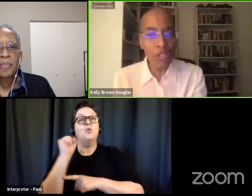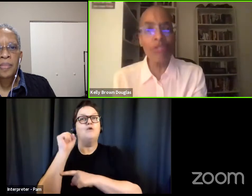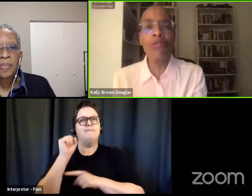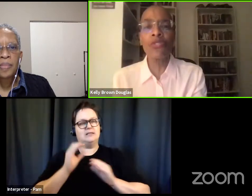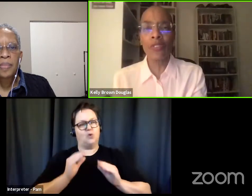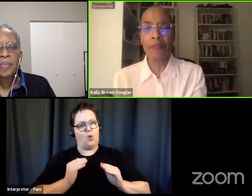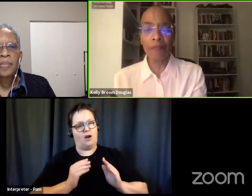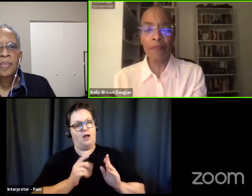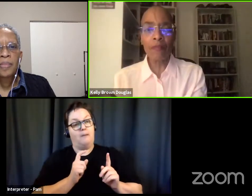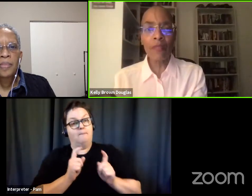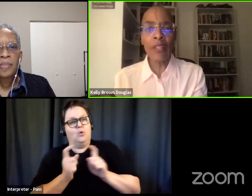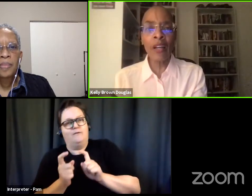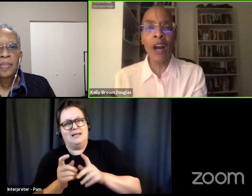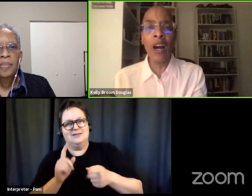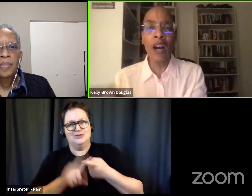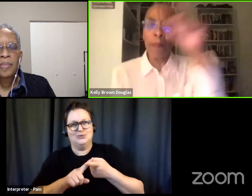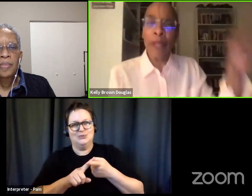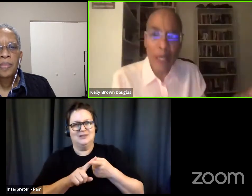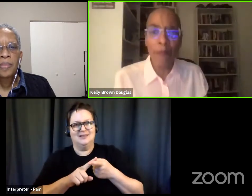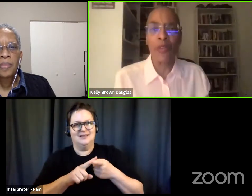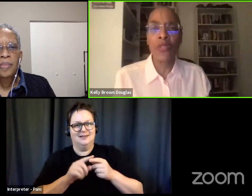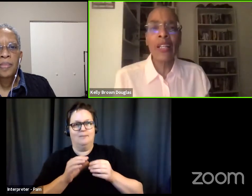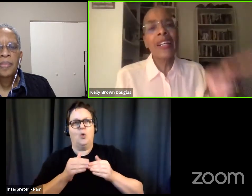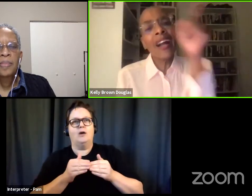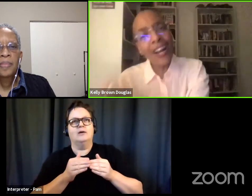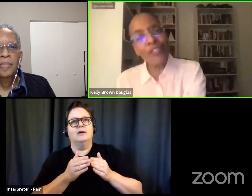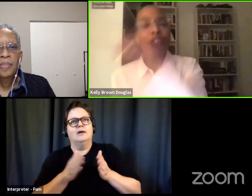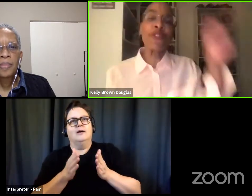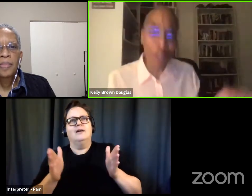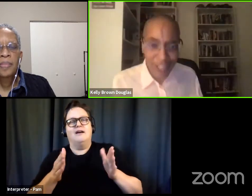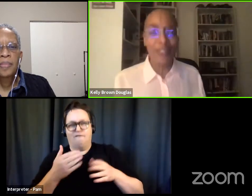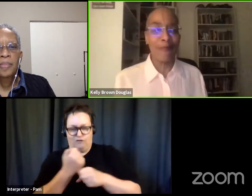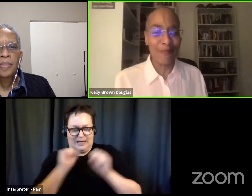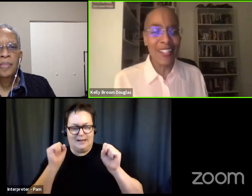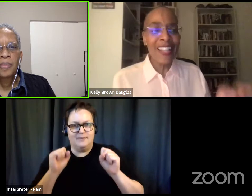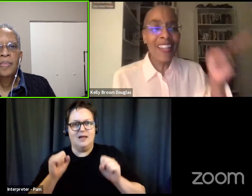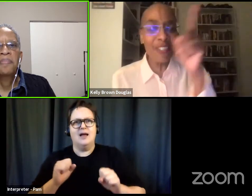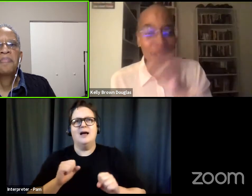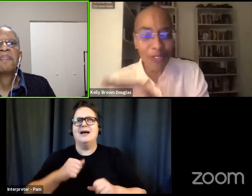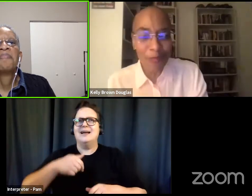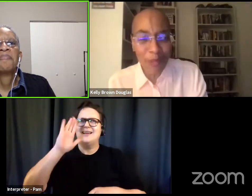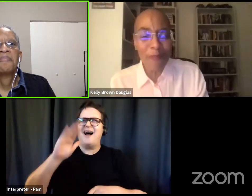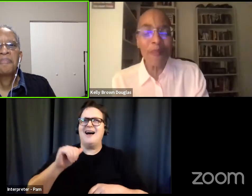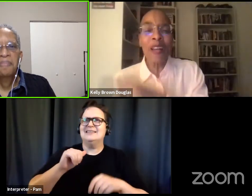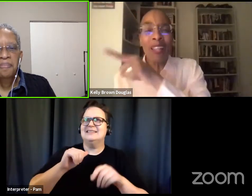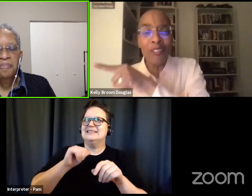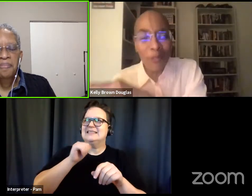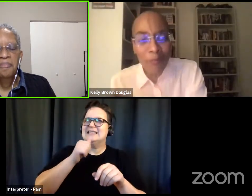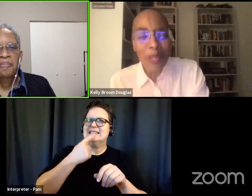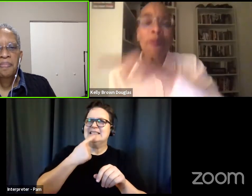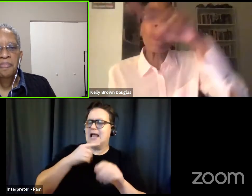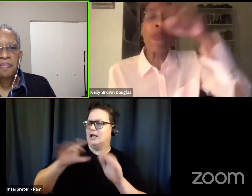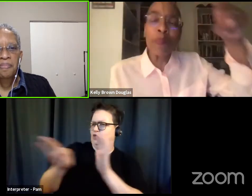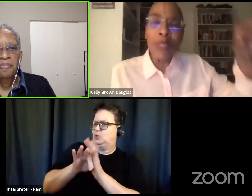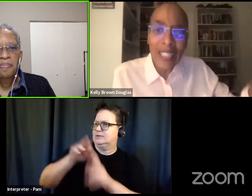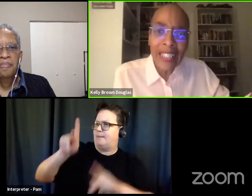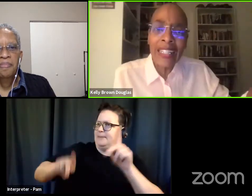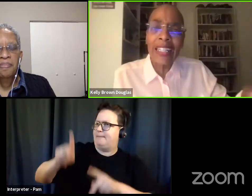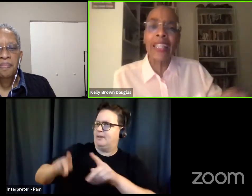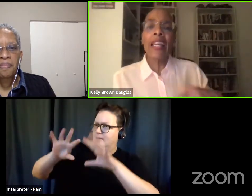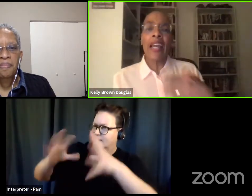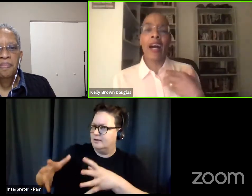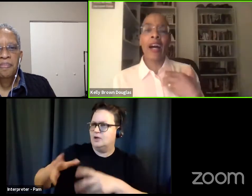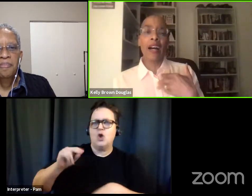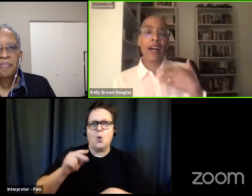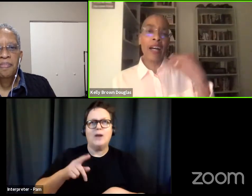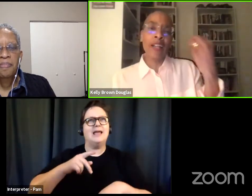didn't choose a people, God chose freedom. He chose a people, as the people were